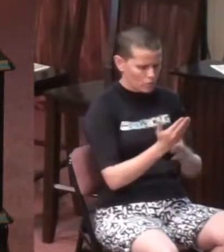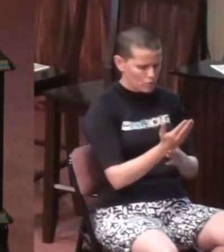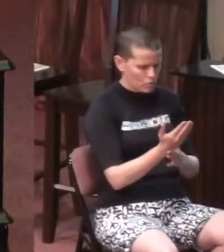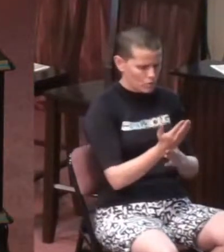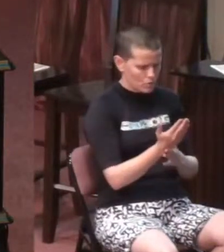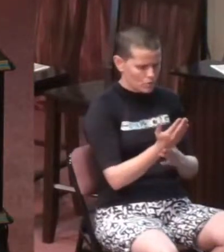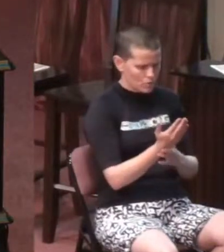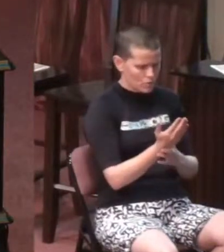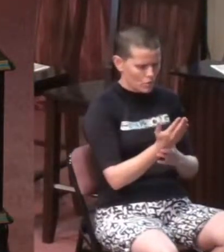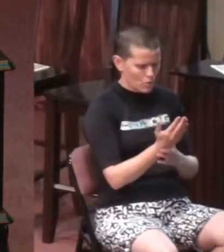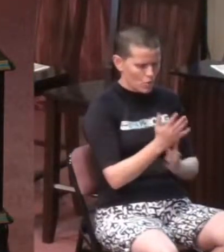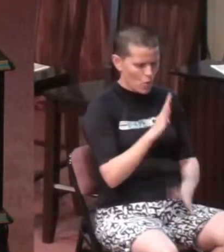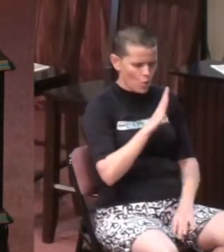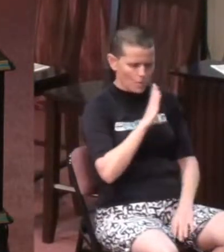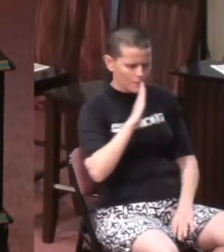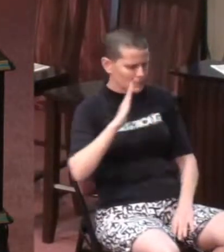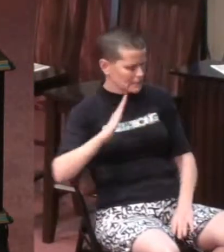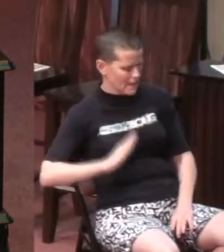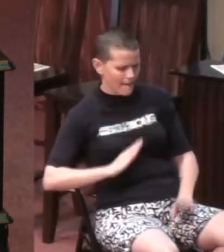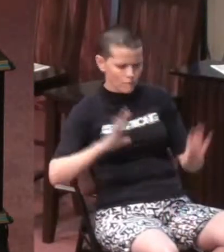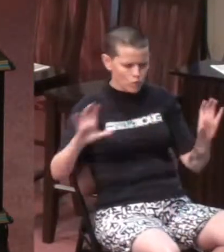to you.